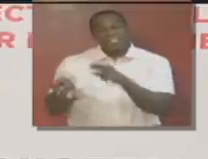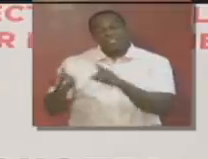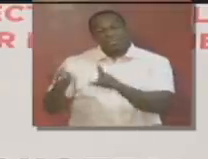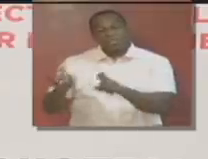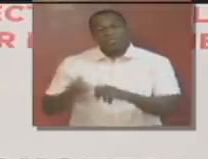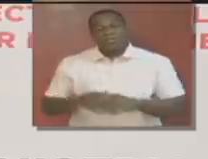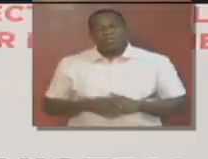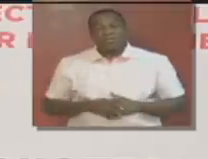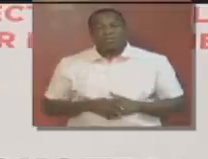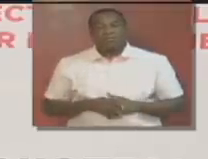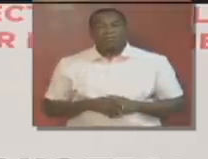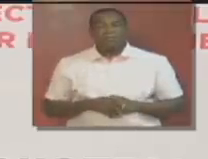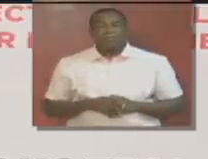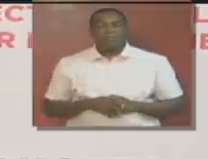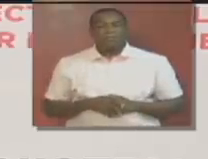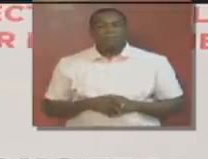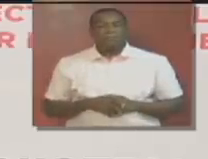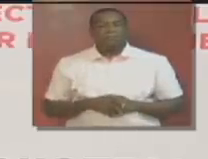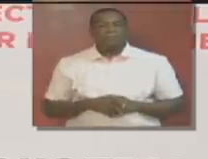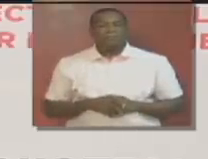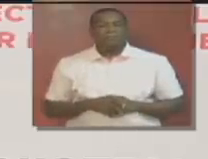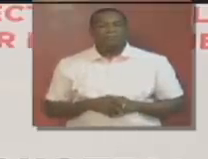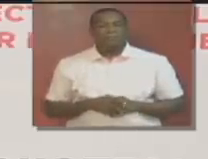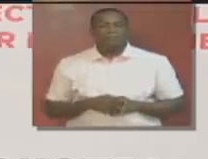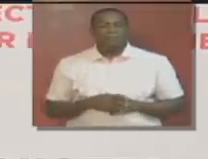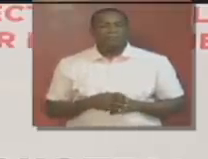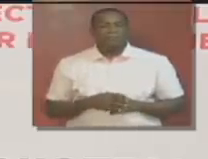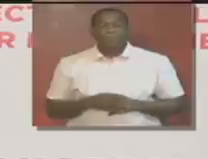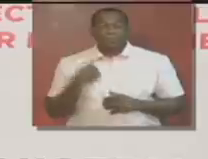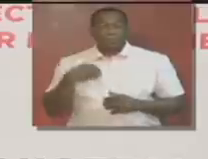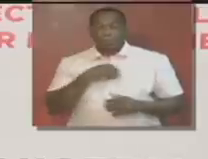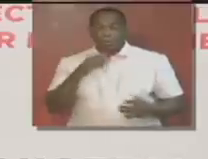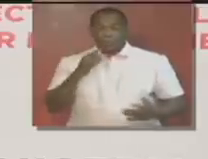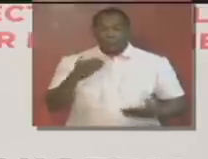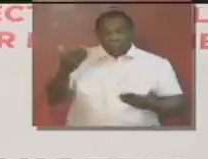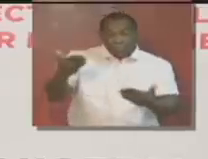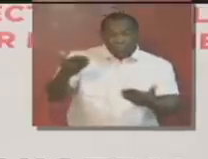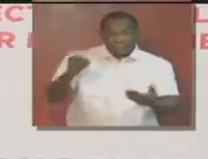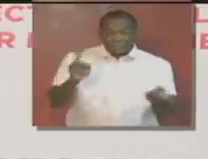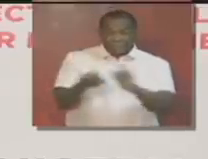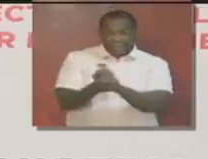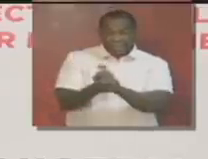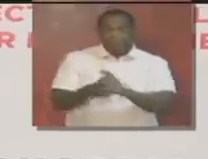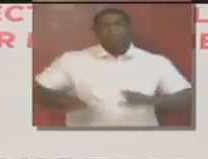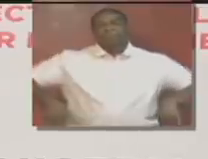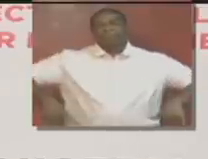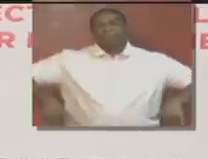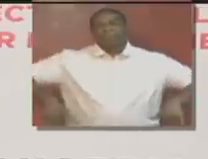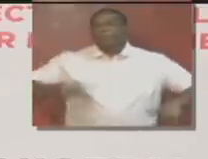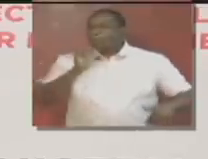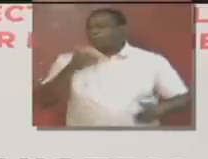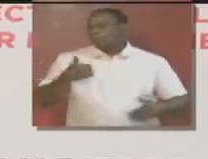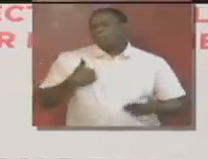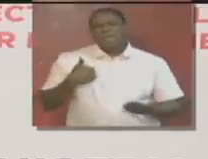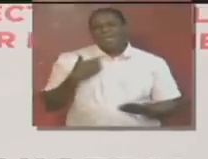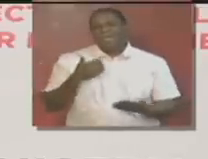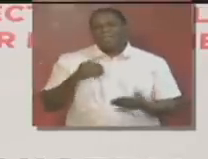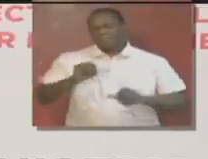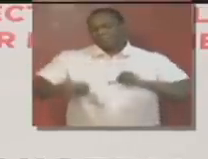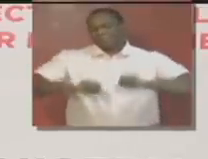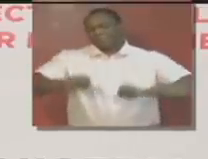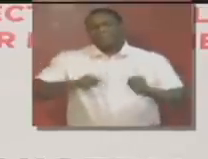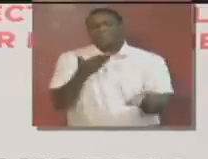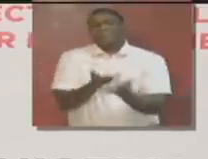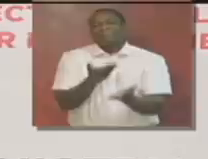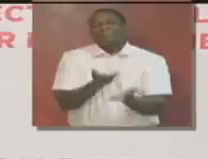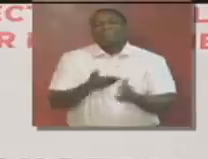in time, we haven't changed any of the recommendations because there's no scientific evidence to state that we need to change position, but